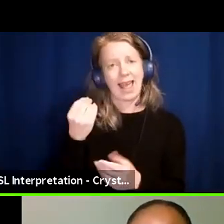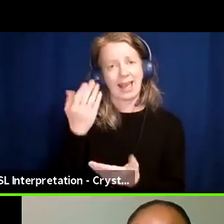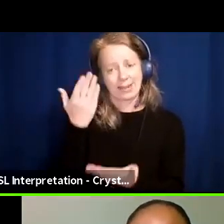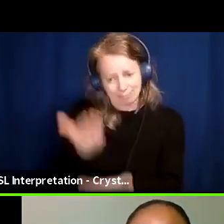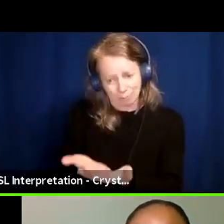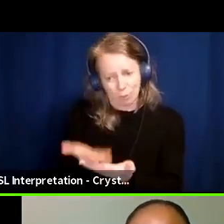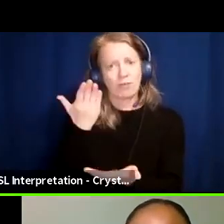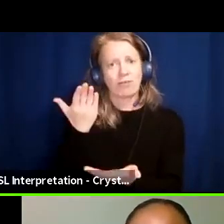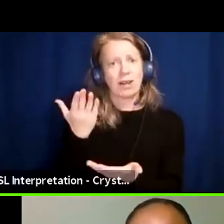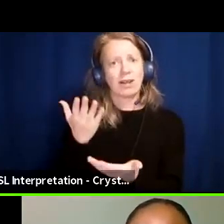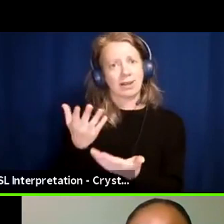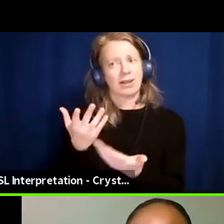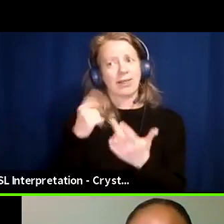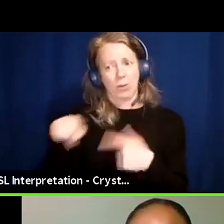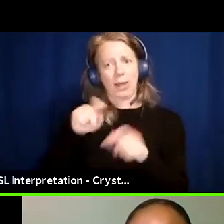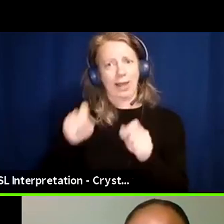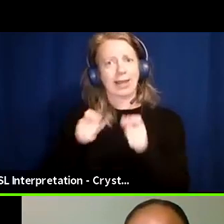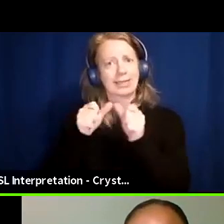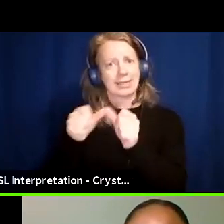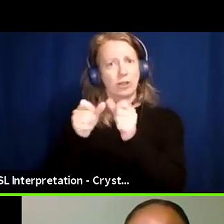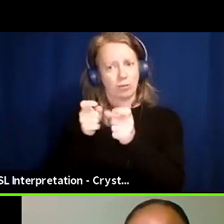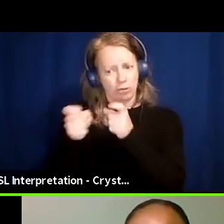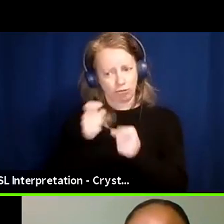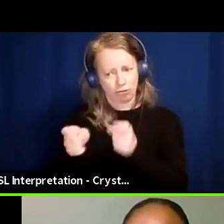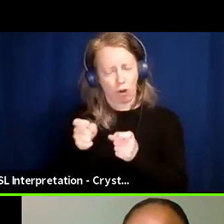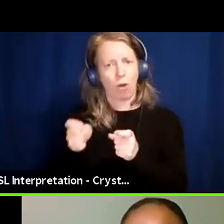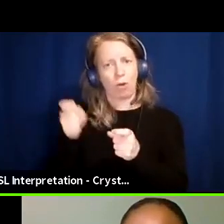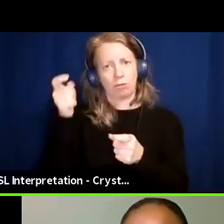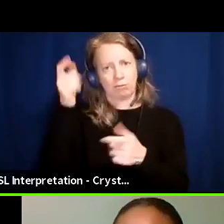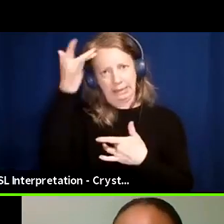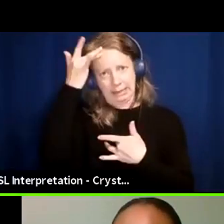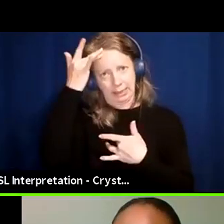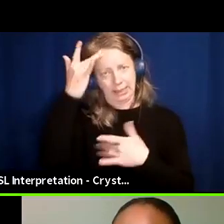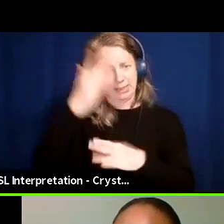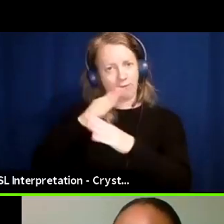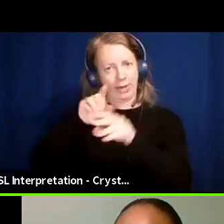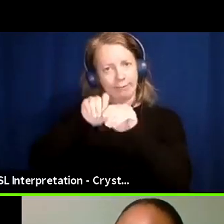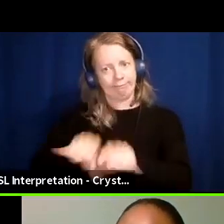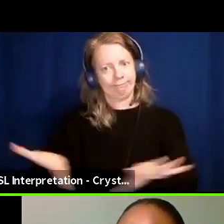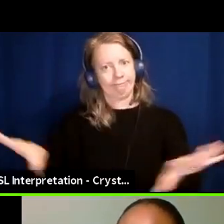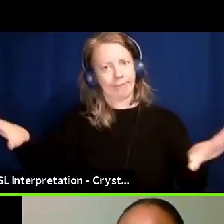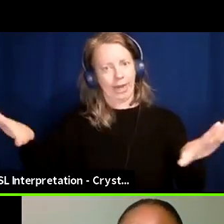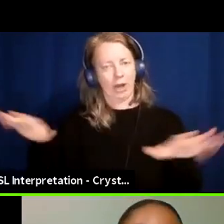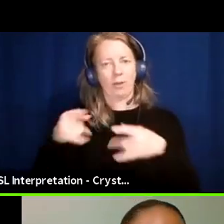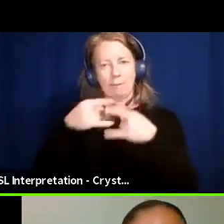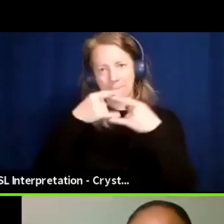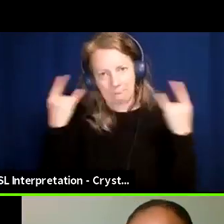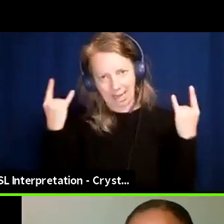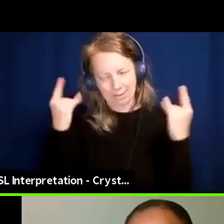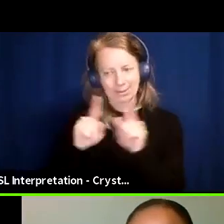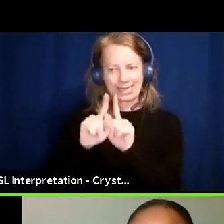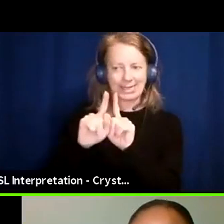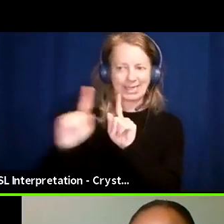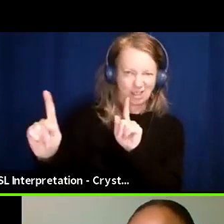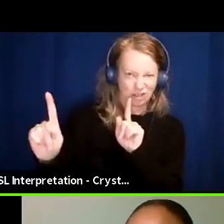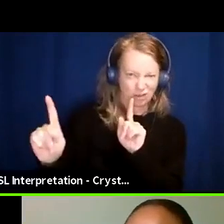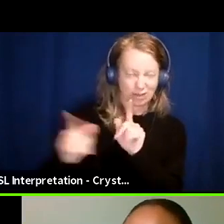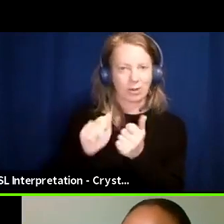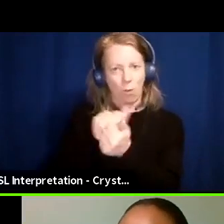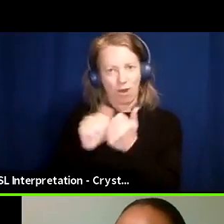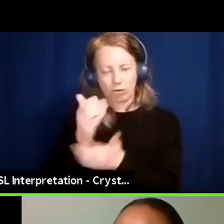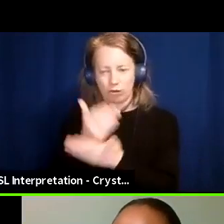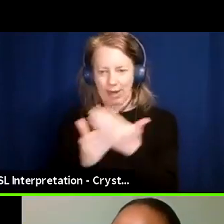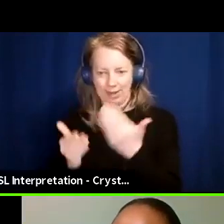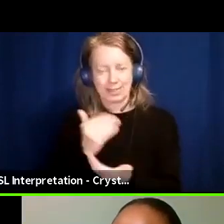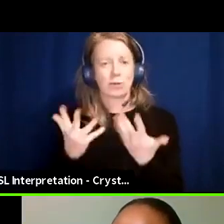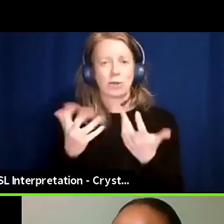ways that we can control the spread of this vaccine and not see any more kind of unfortunate